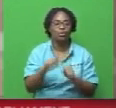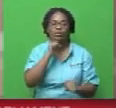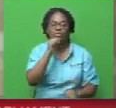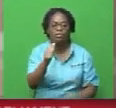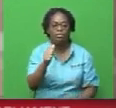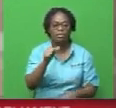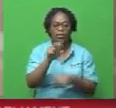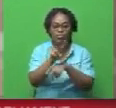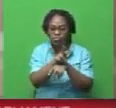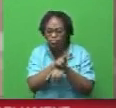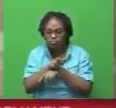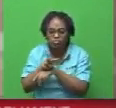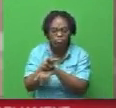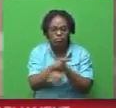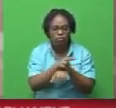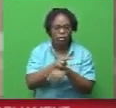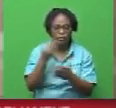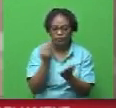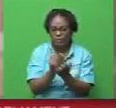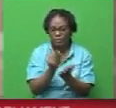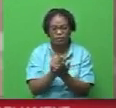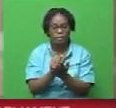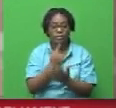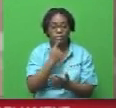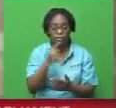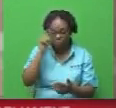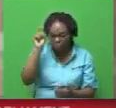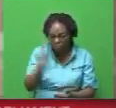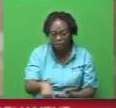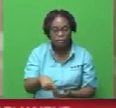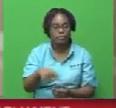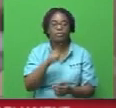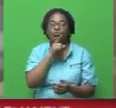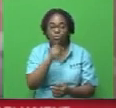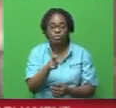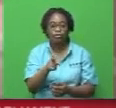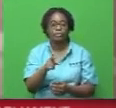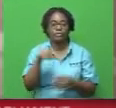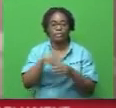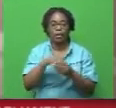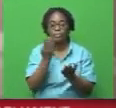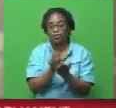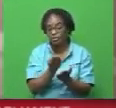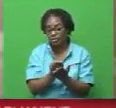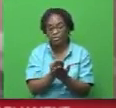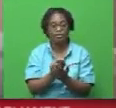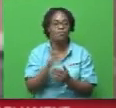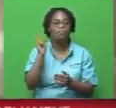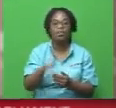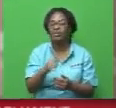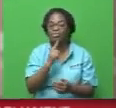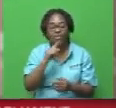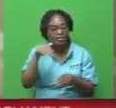sure. They have to make sure that whatever allocation is made in this budget for any ministry, department, statutory